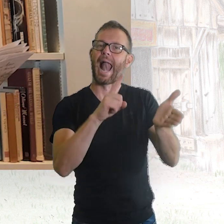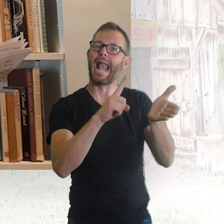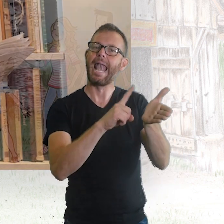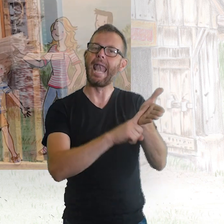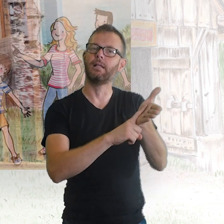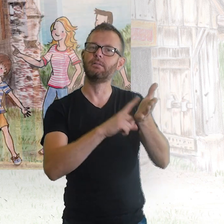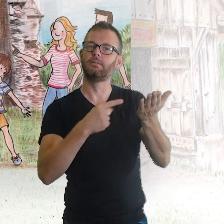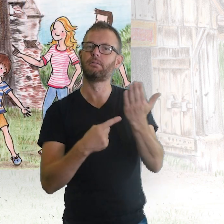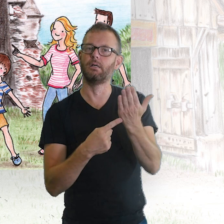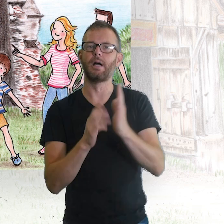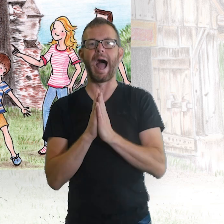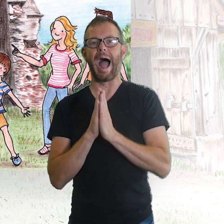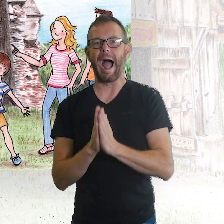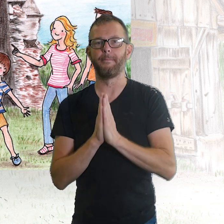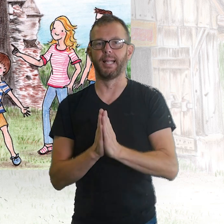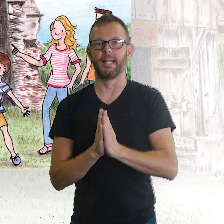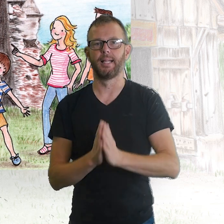Leiston Abbey.